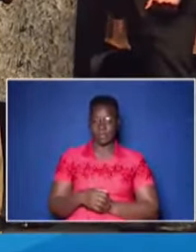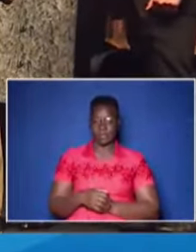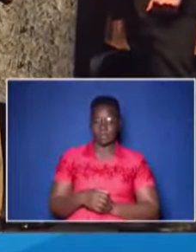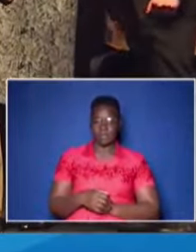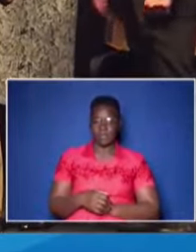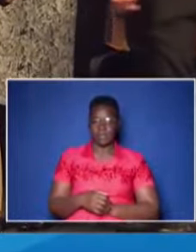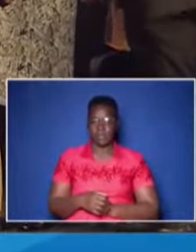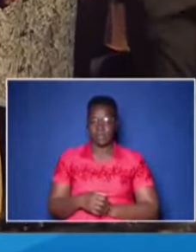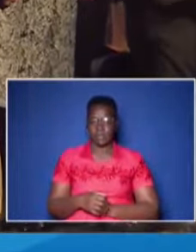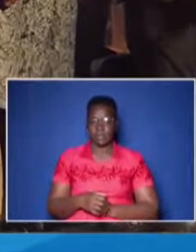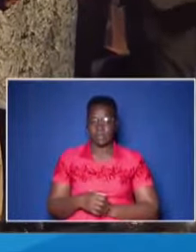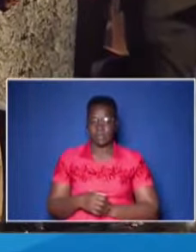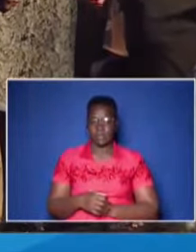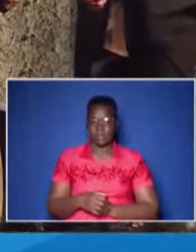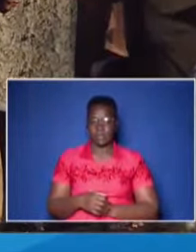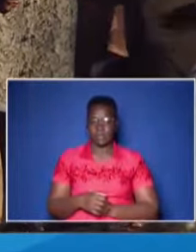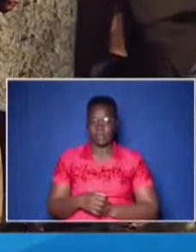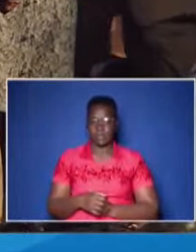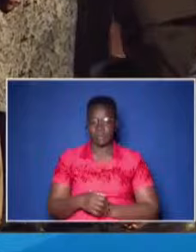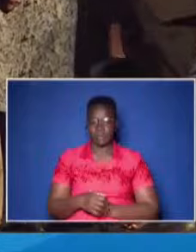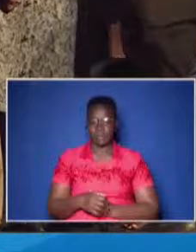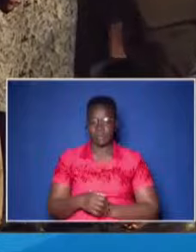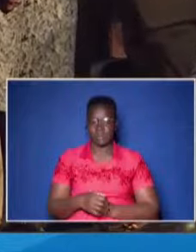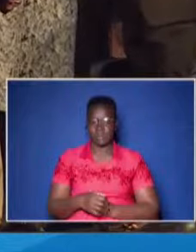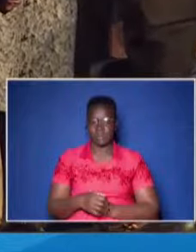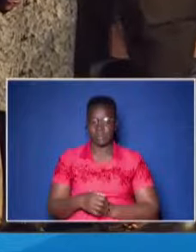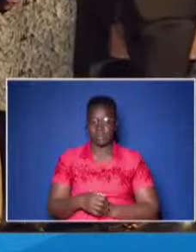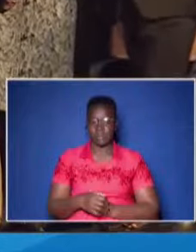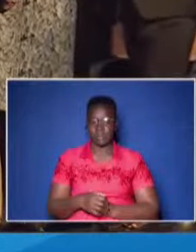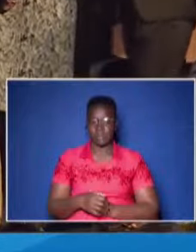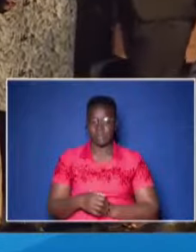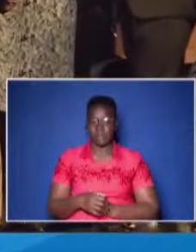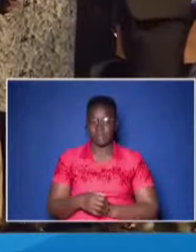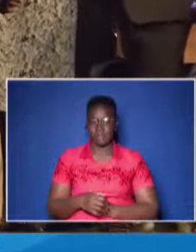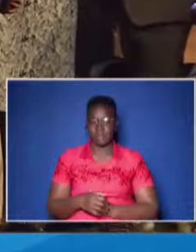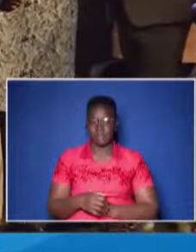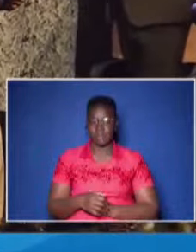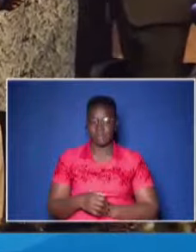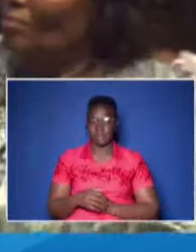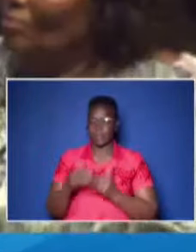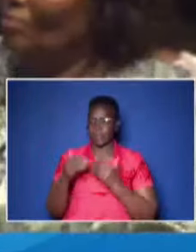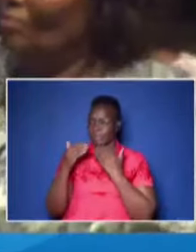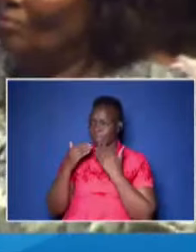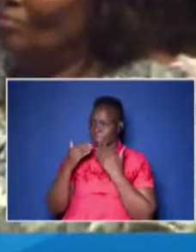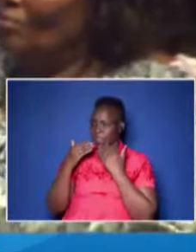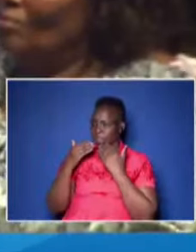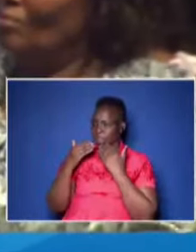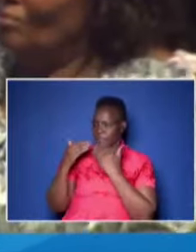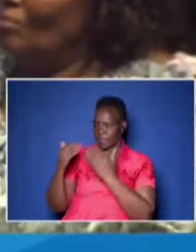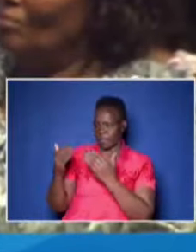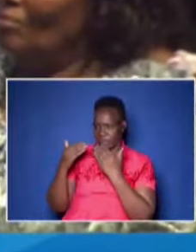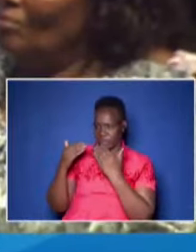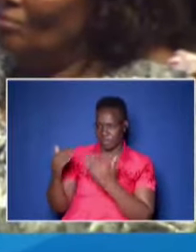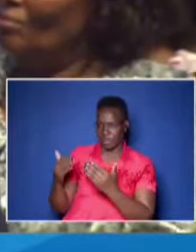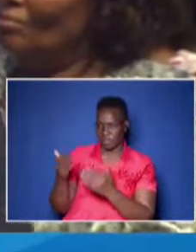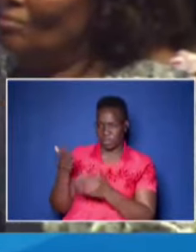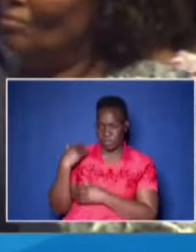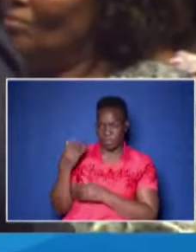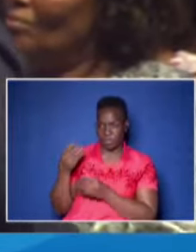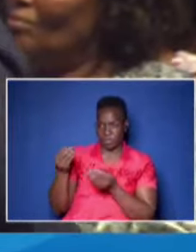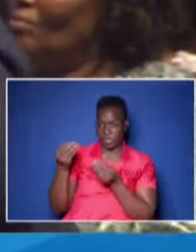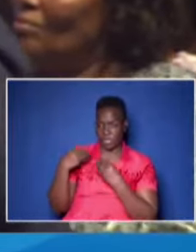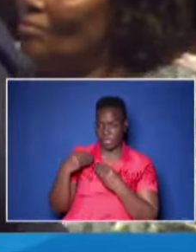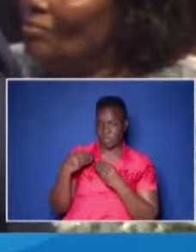free advertising in the city he gave us everything free and I want to say thank you to the uh